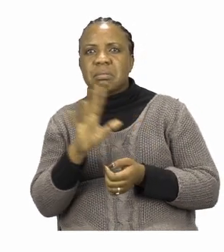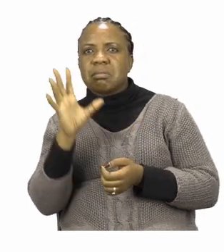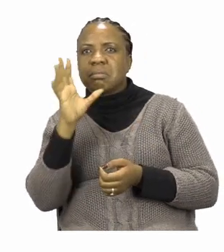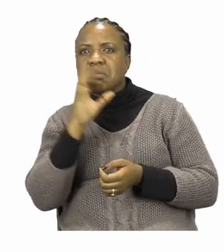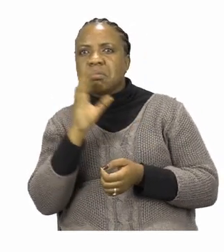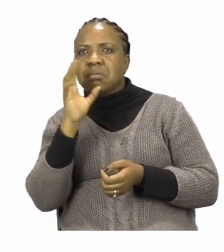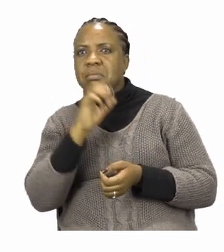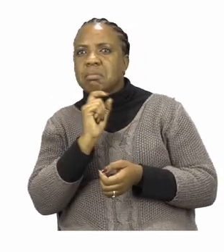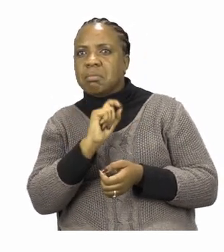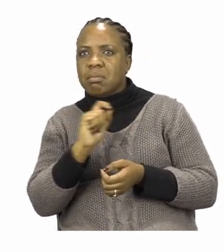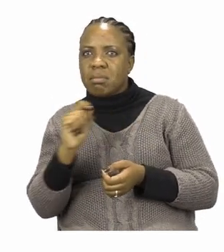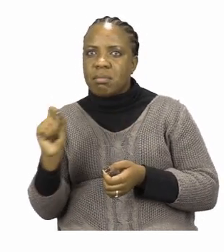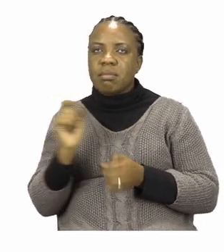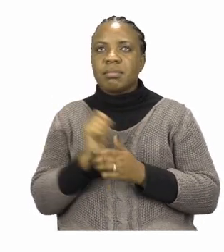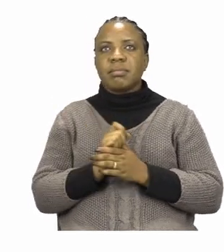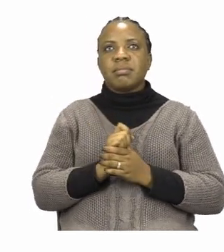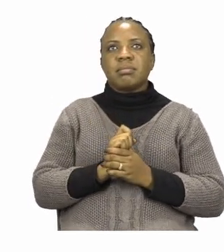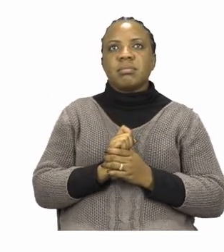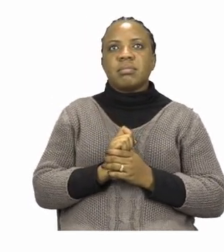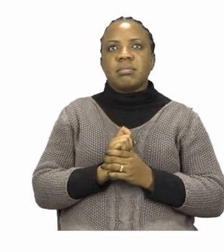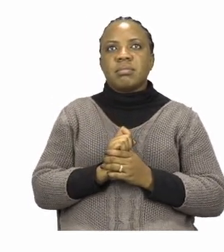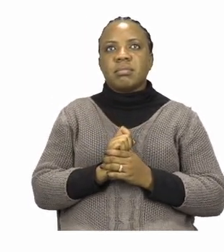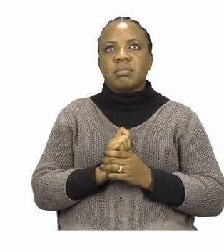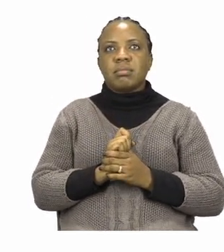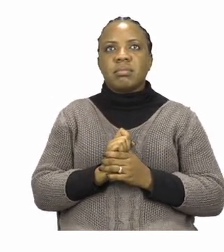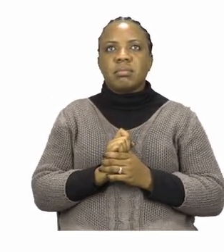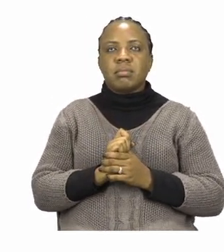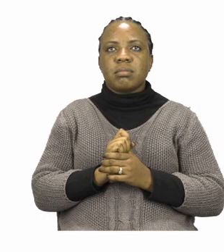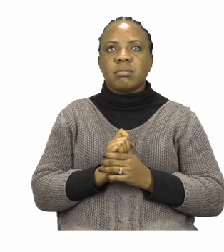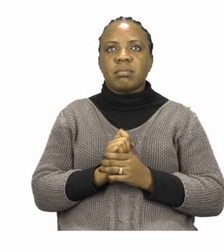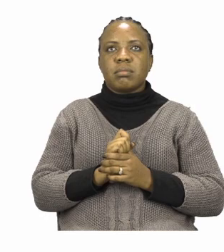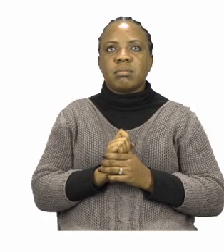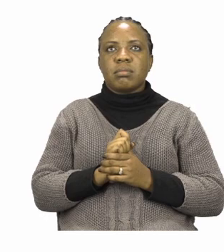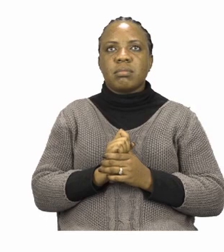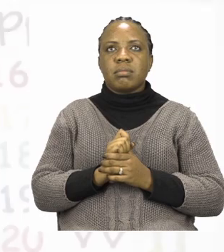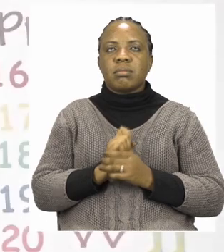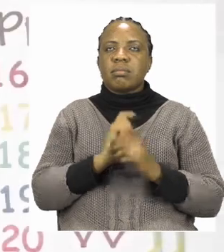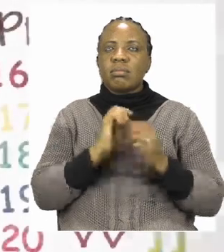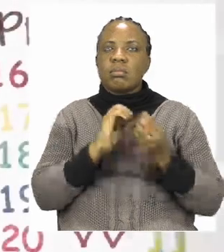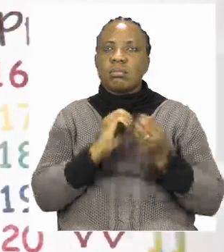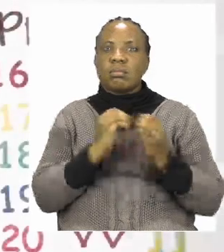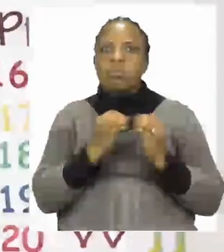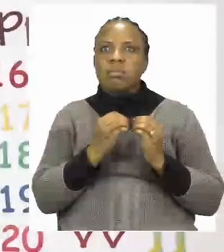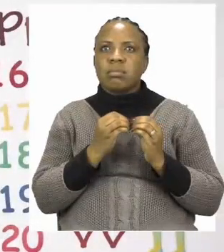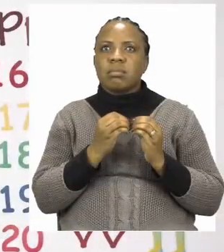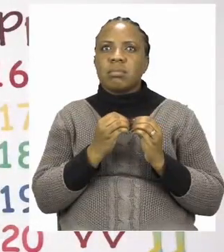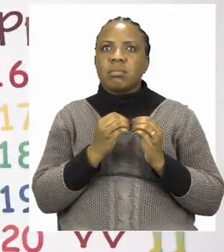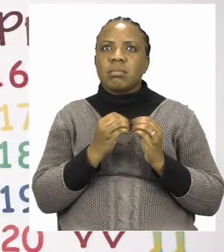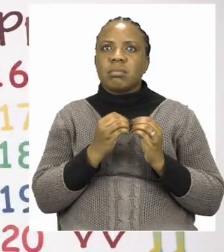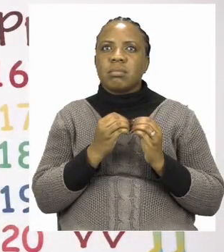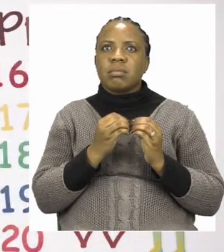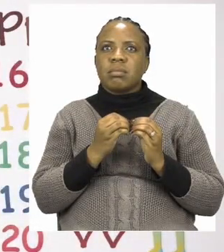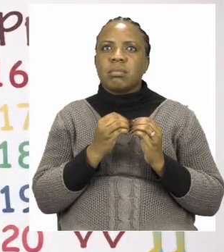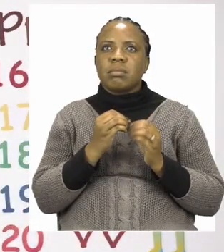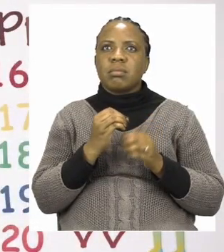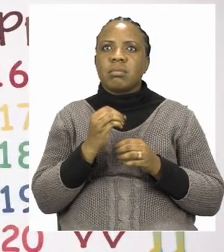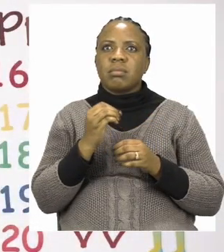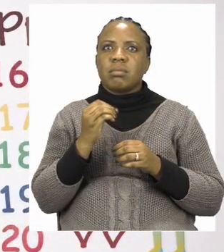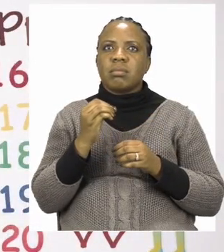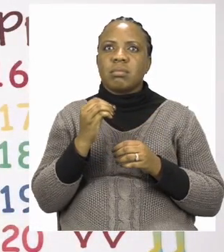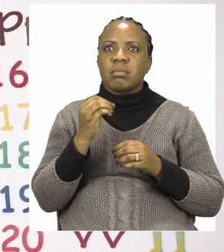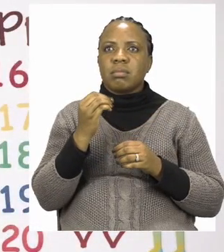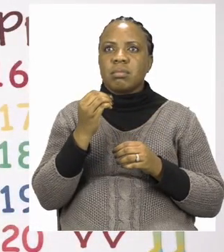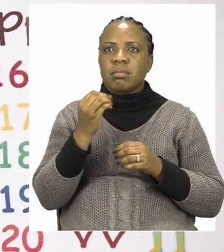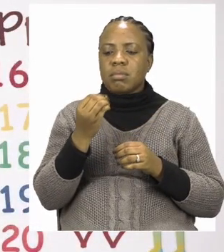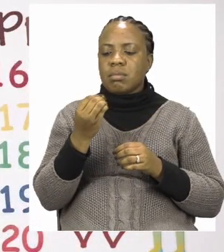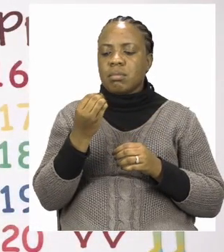so let's take a look at the board. The first one that we're going to do is number 2, and it says